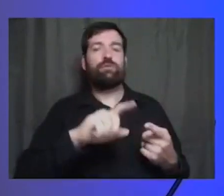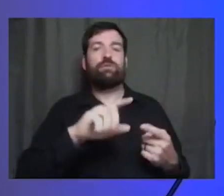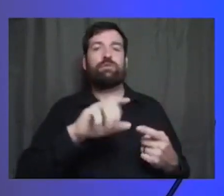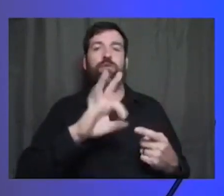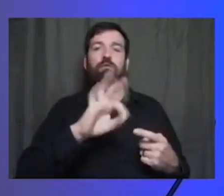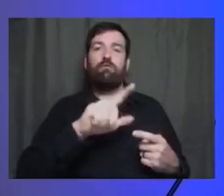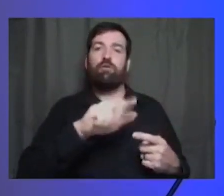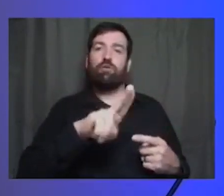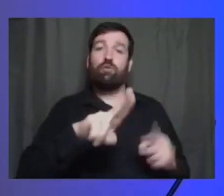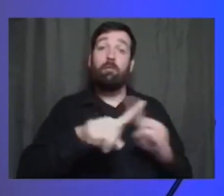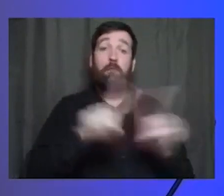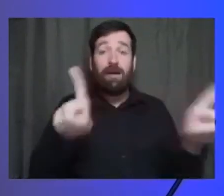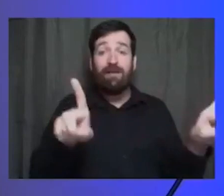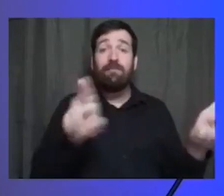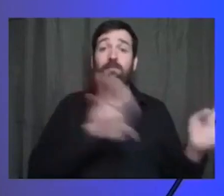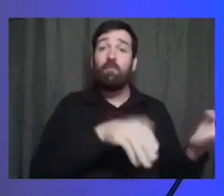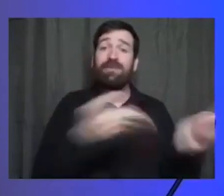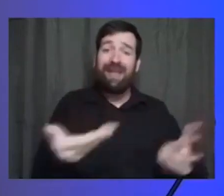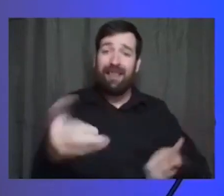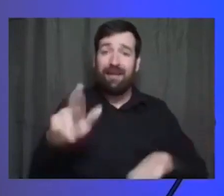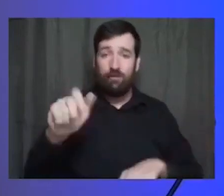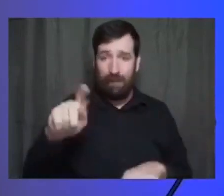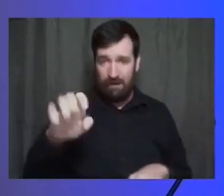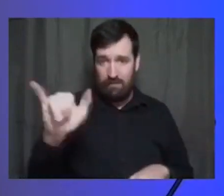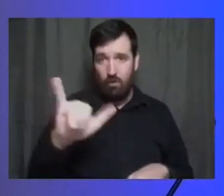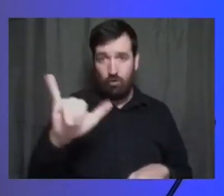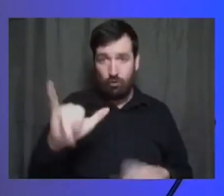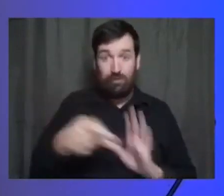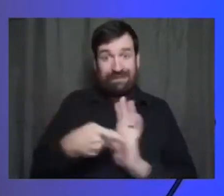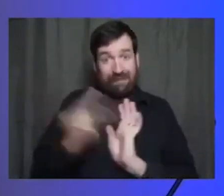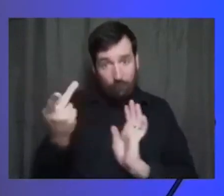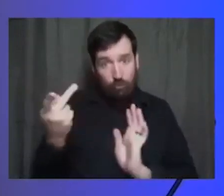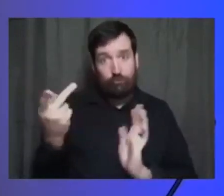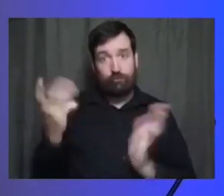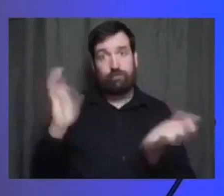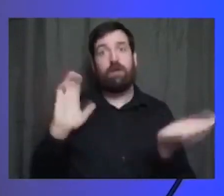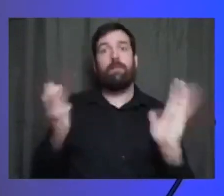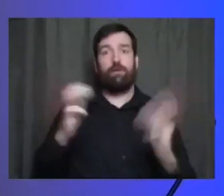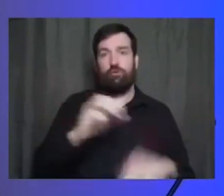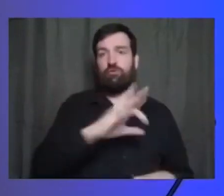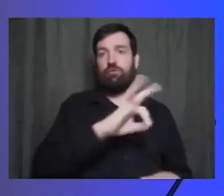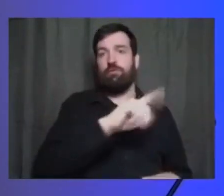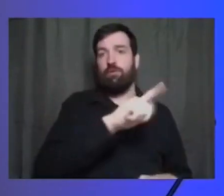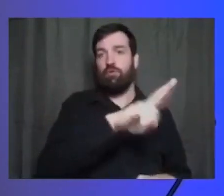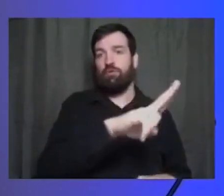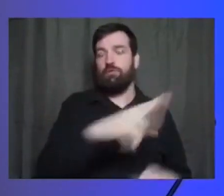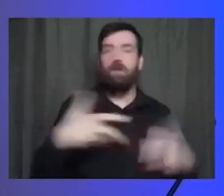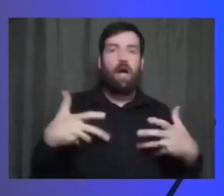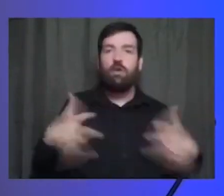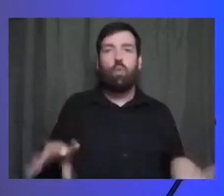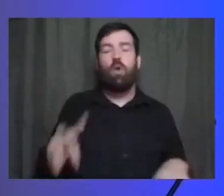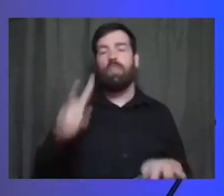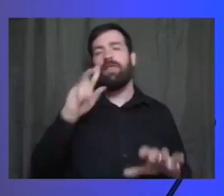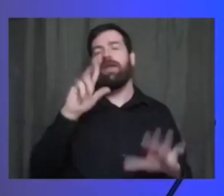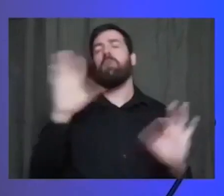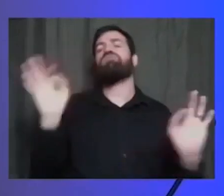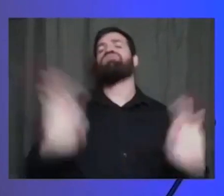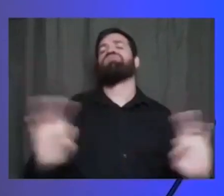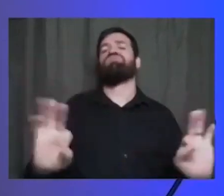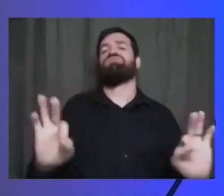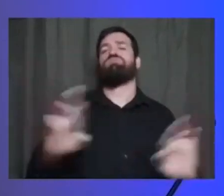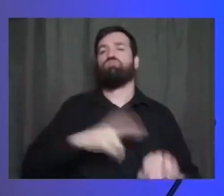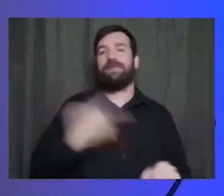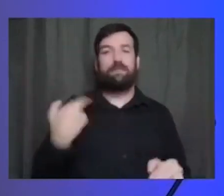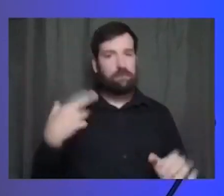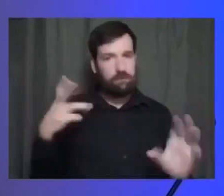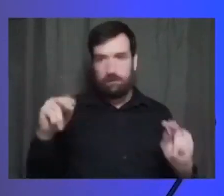double from COVID-19 than it is from influenza. So I don't want us to underestimate the risks. The risks as a population